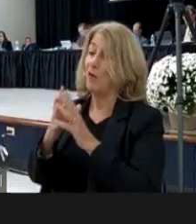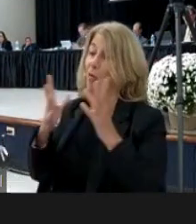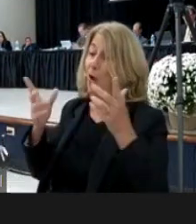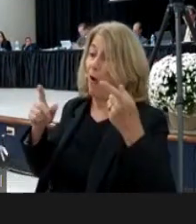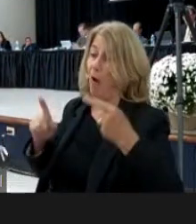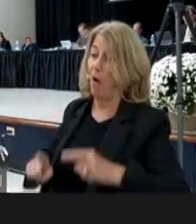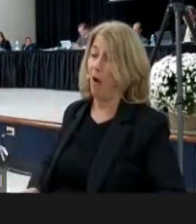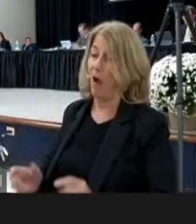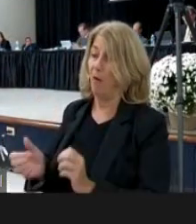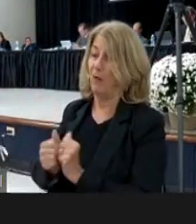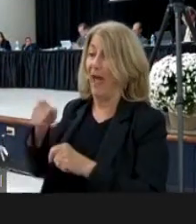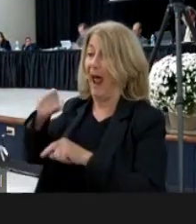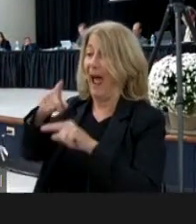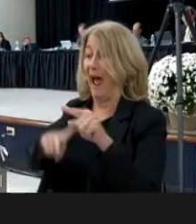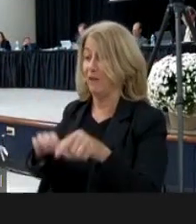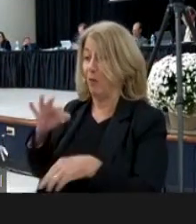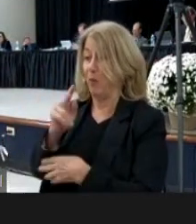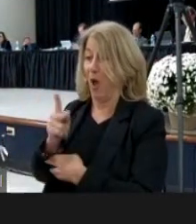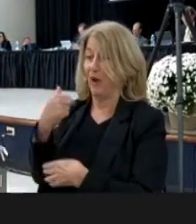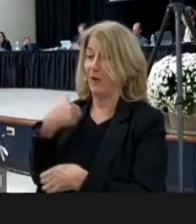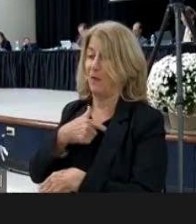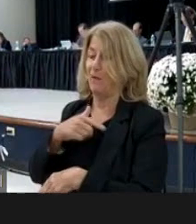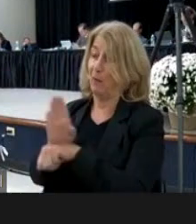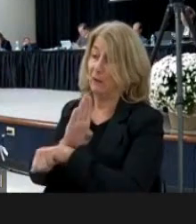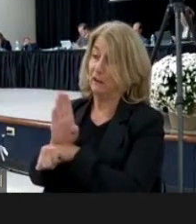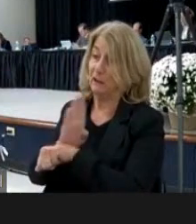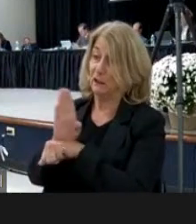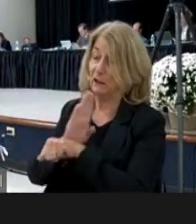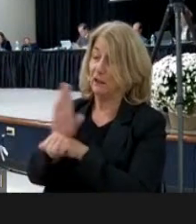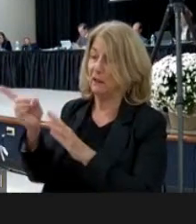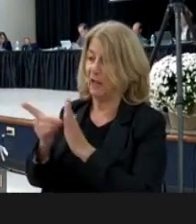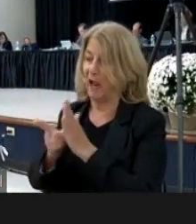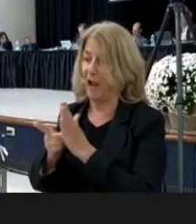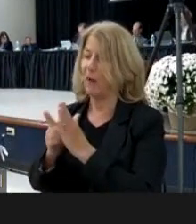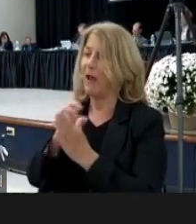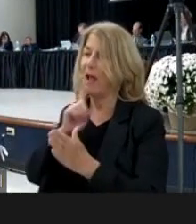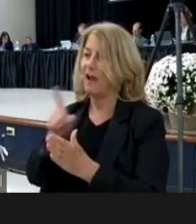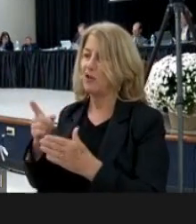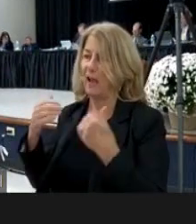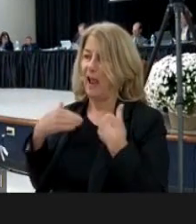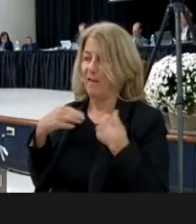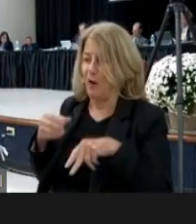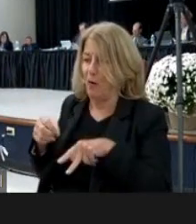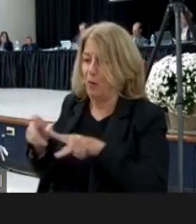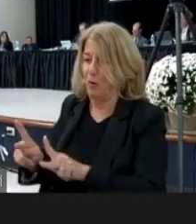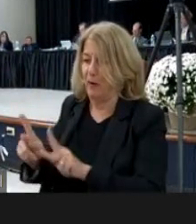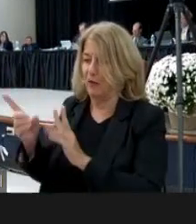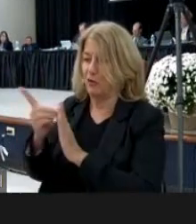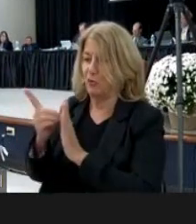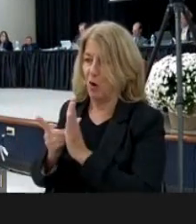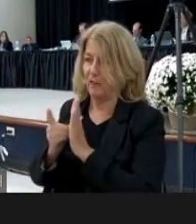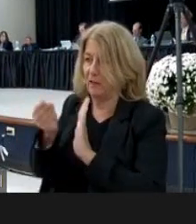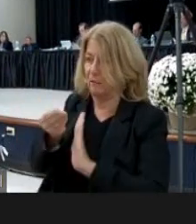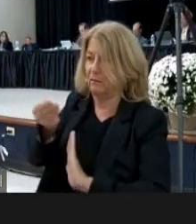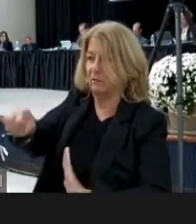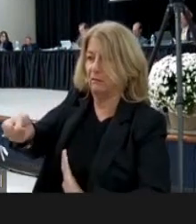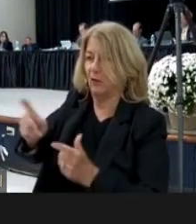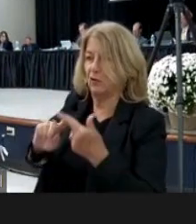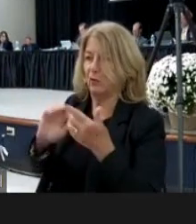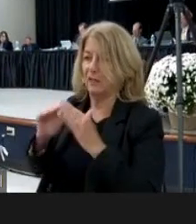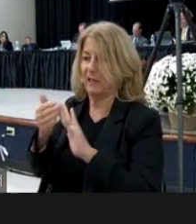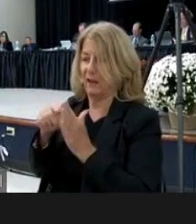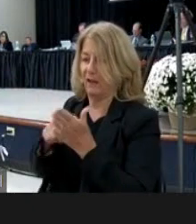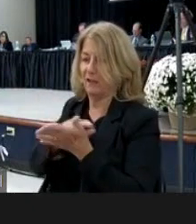half block. We've been busy in design. We actually have our permit drawings going into the city this week. We